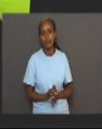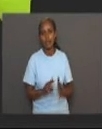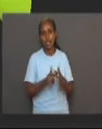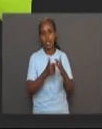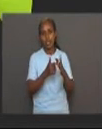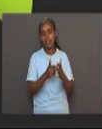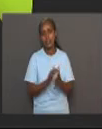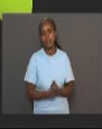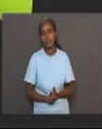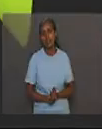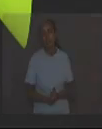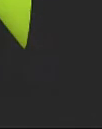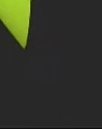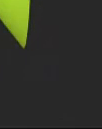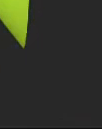Begin.